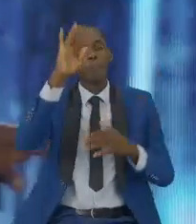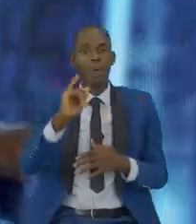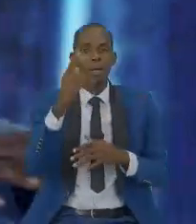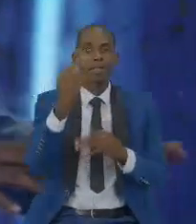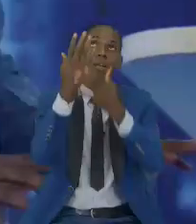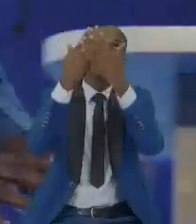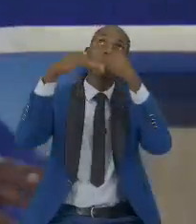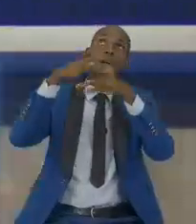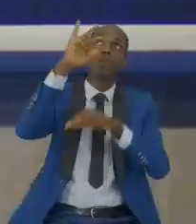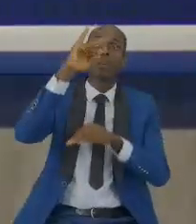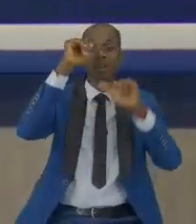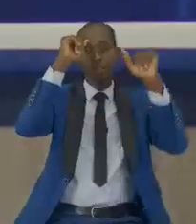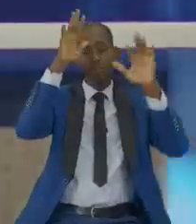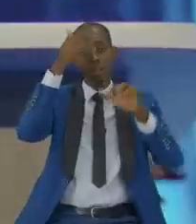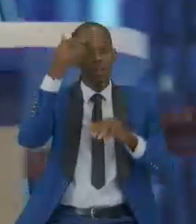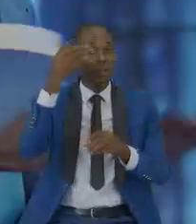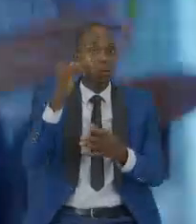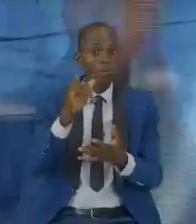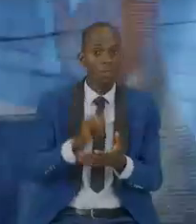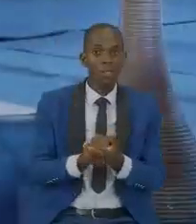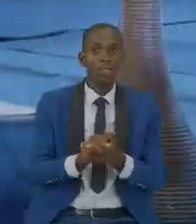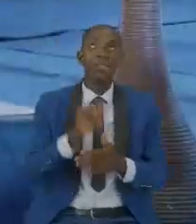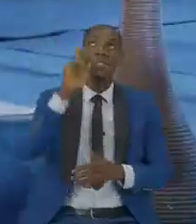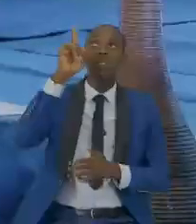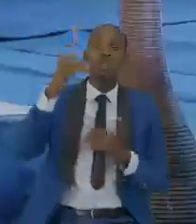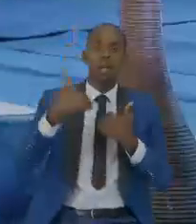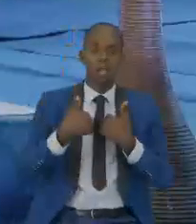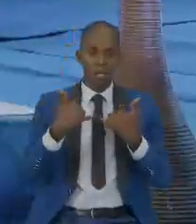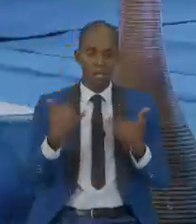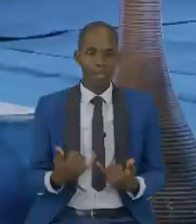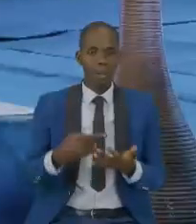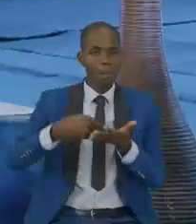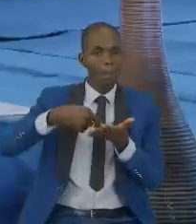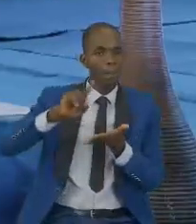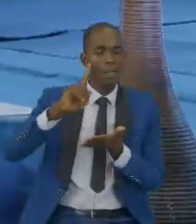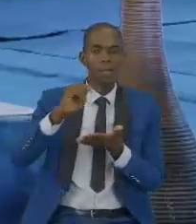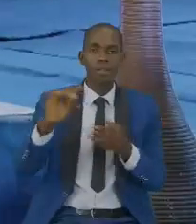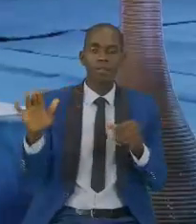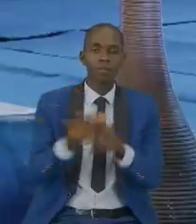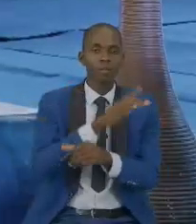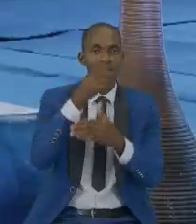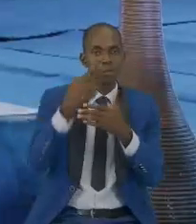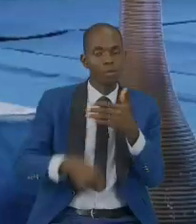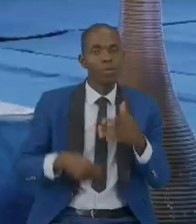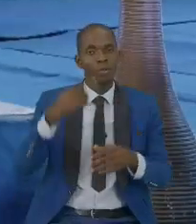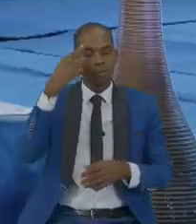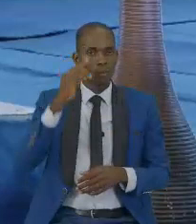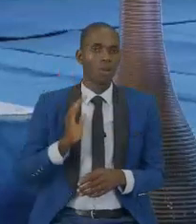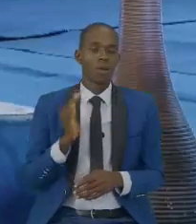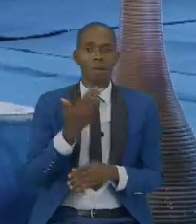And because of that, he has now paid the full price for our